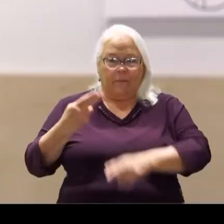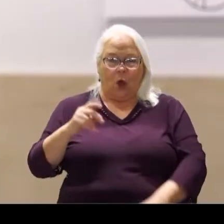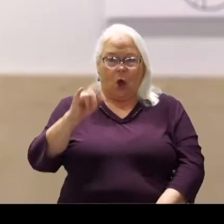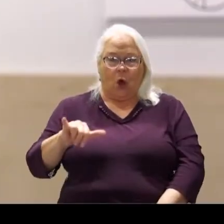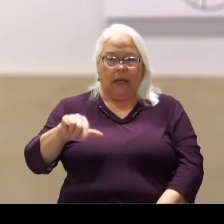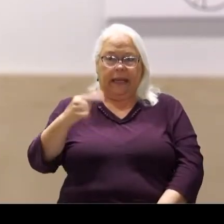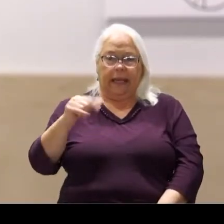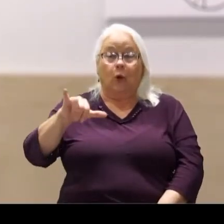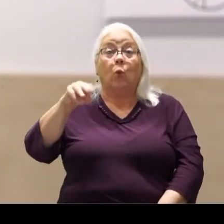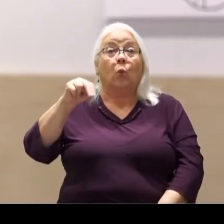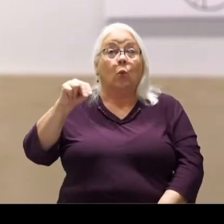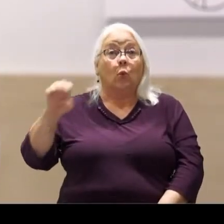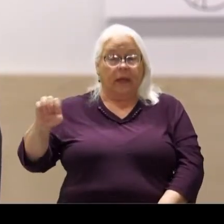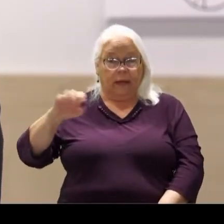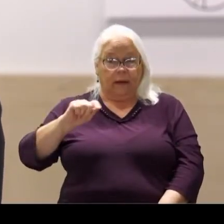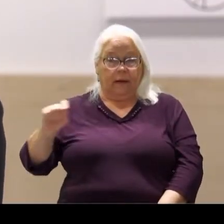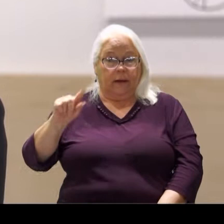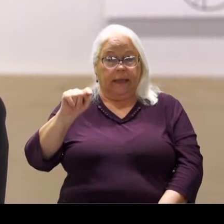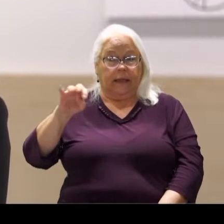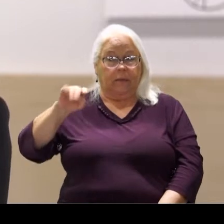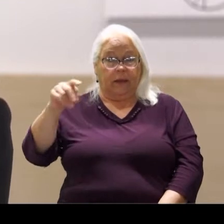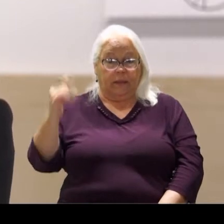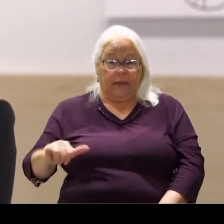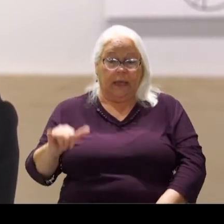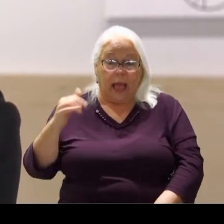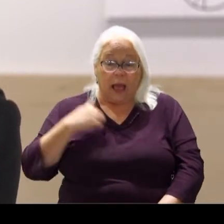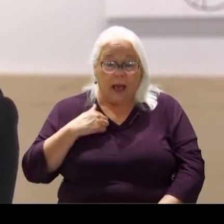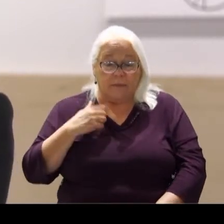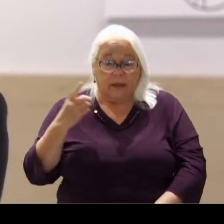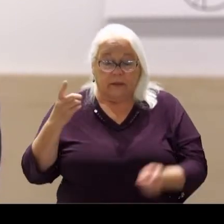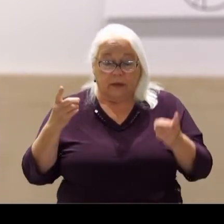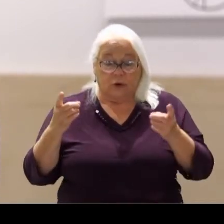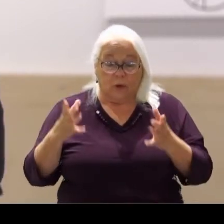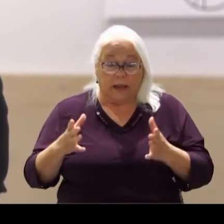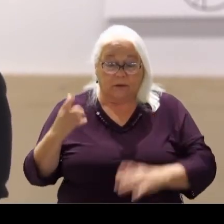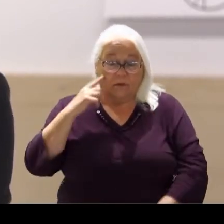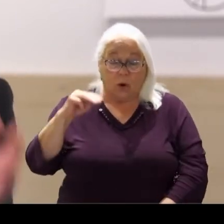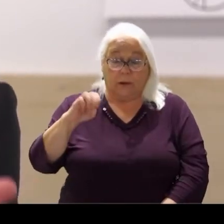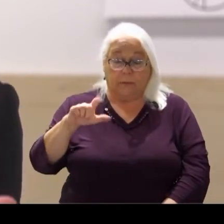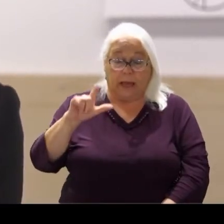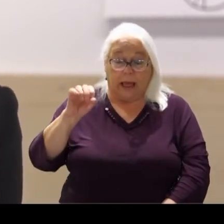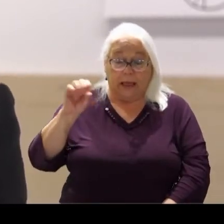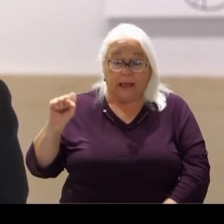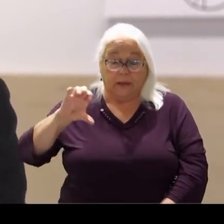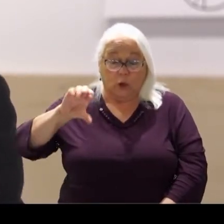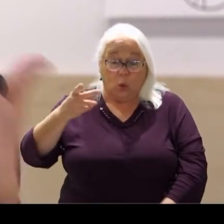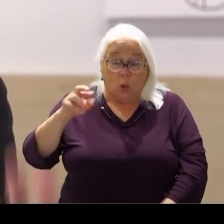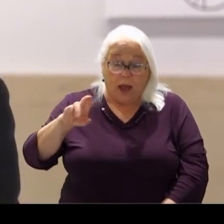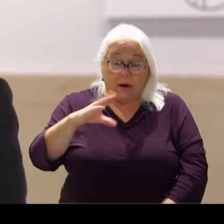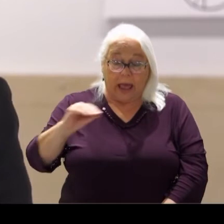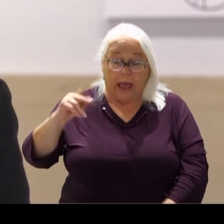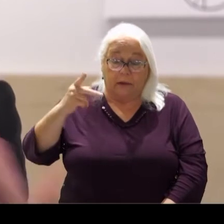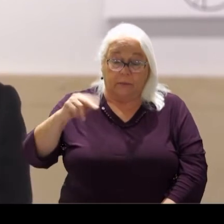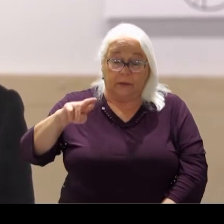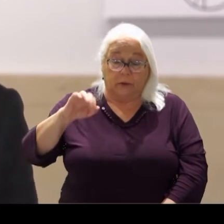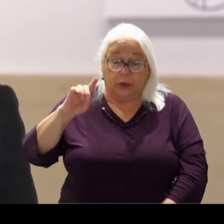Well, my name's Holly Gwyn-Timothy, and I'm the artistic director of Melos Choir and Period Instruments. So that's an early music group. My vocal